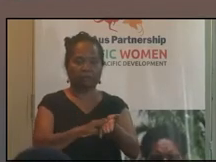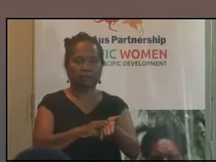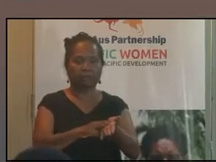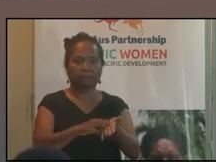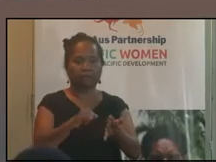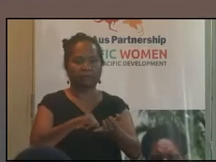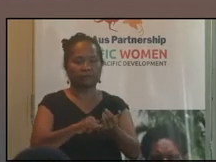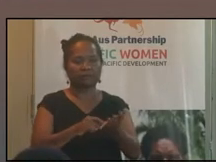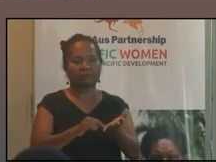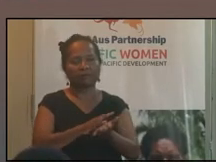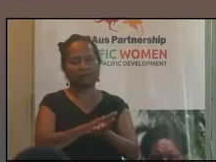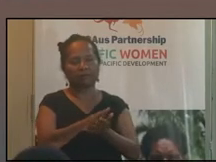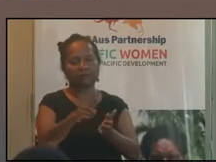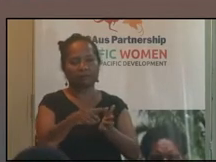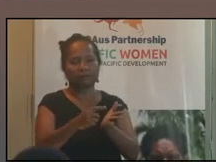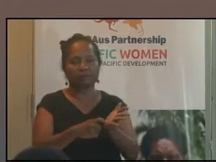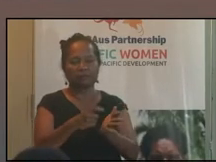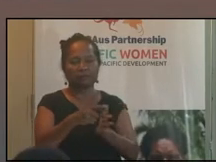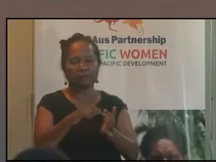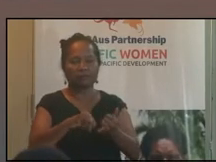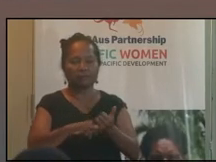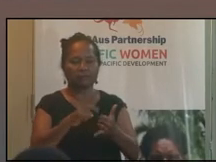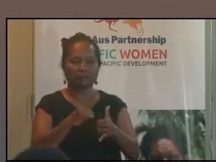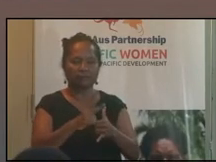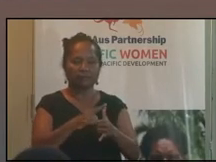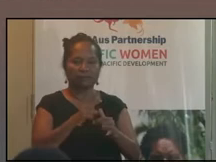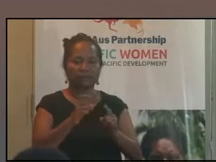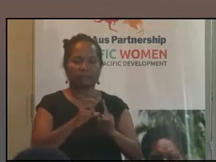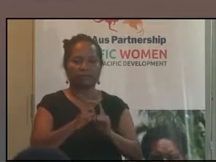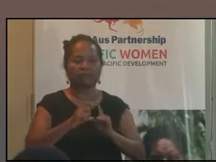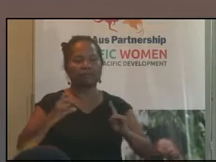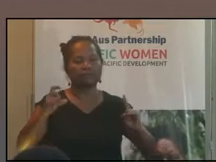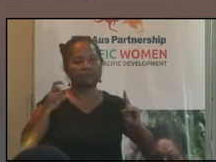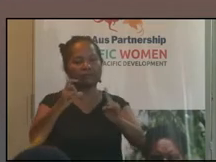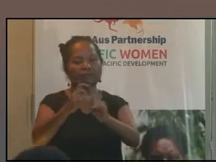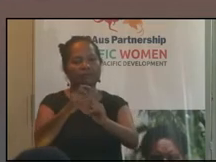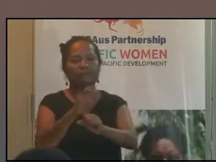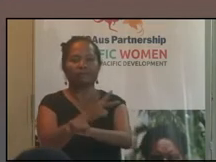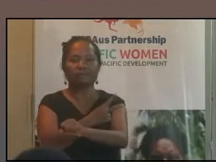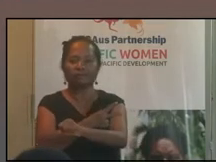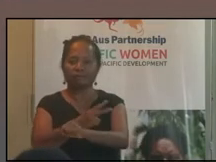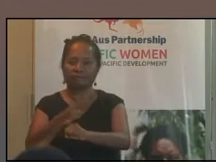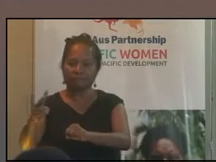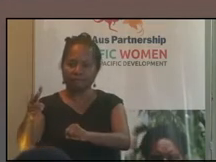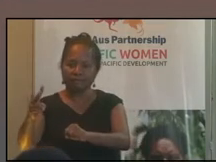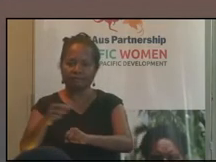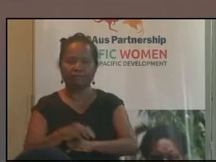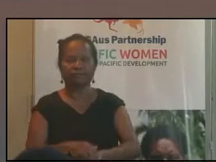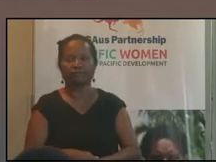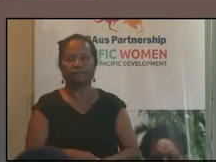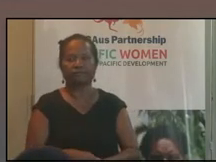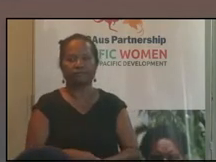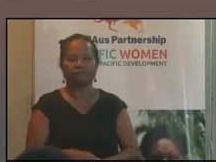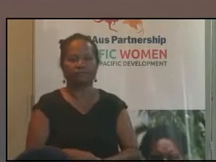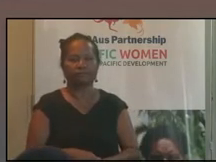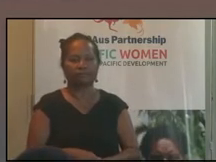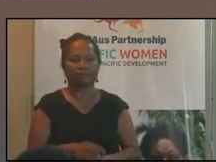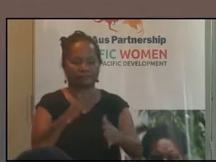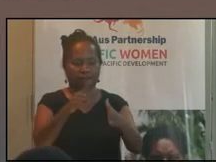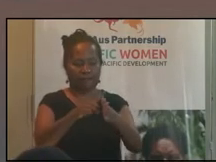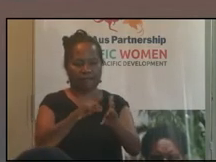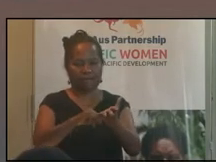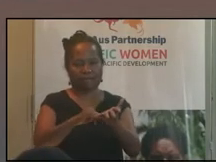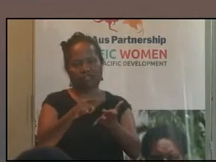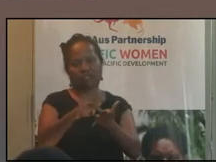Meki, who's a PhD candidate with the Department of Pacific Affairs at the ANU Coral Bell School of Asia-Pacific